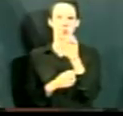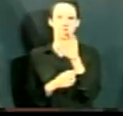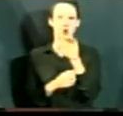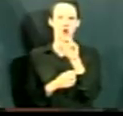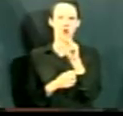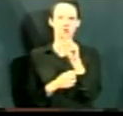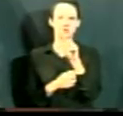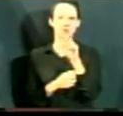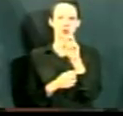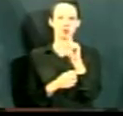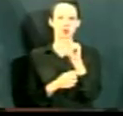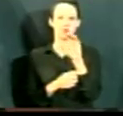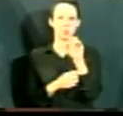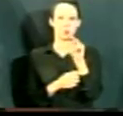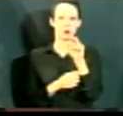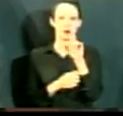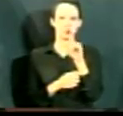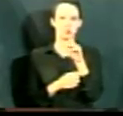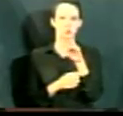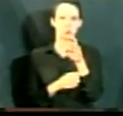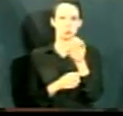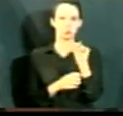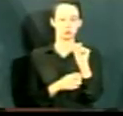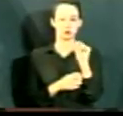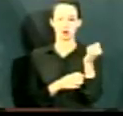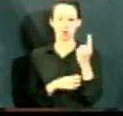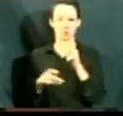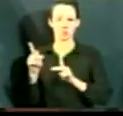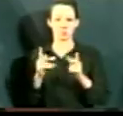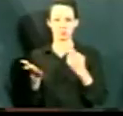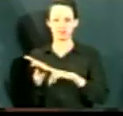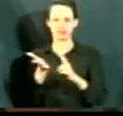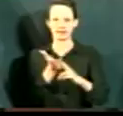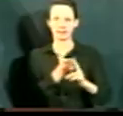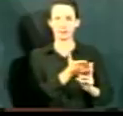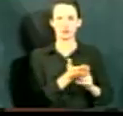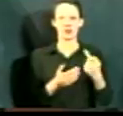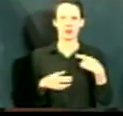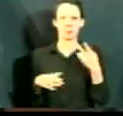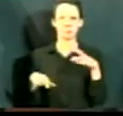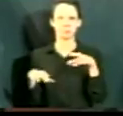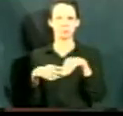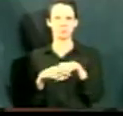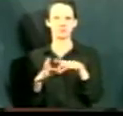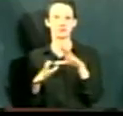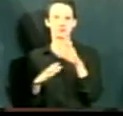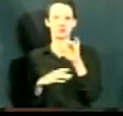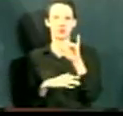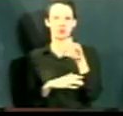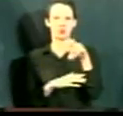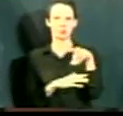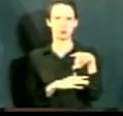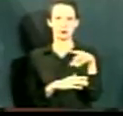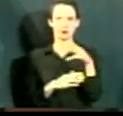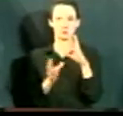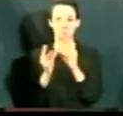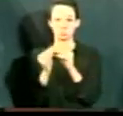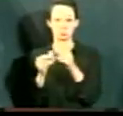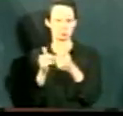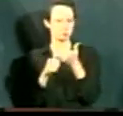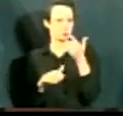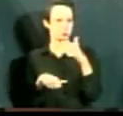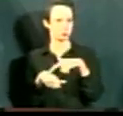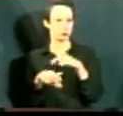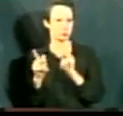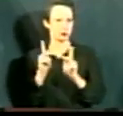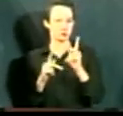connectors. And everybody's signing this, but when I'm at IEP meetings, most people don't know what they are.